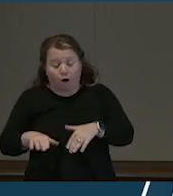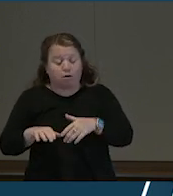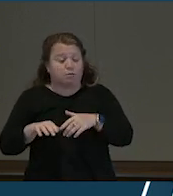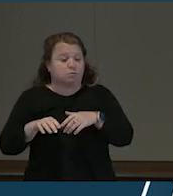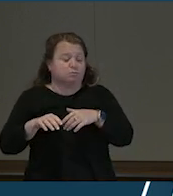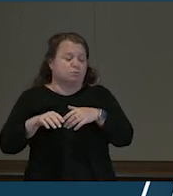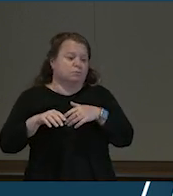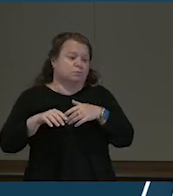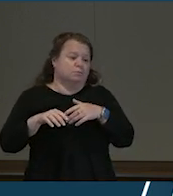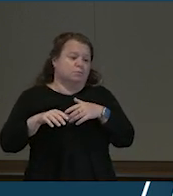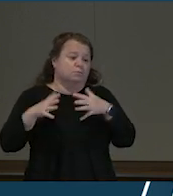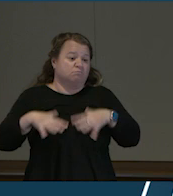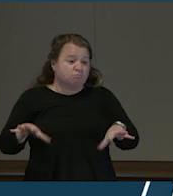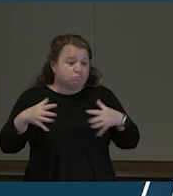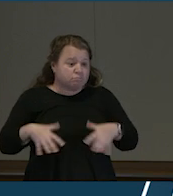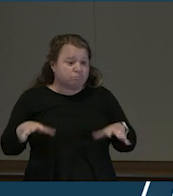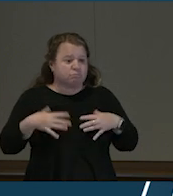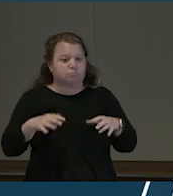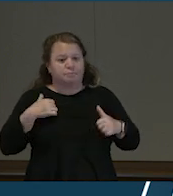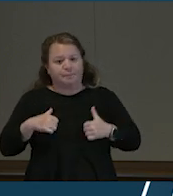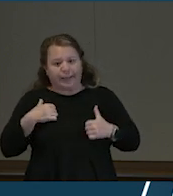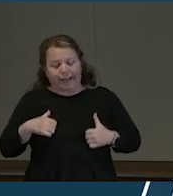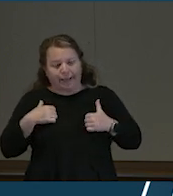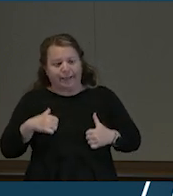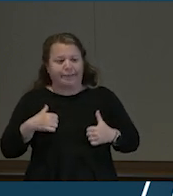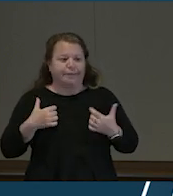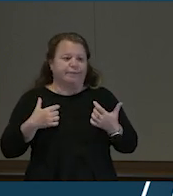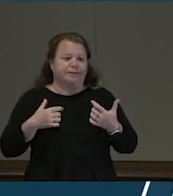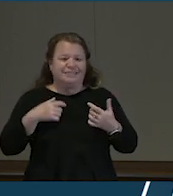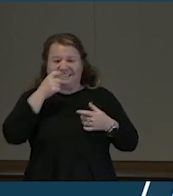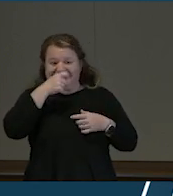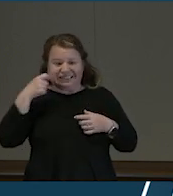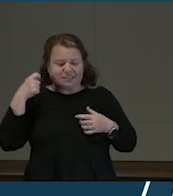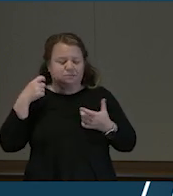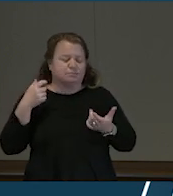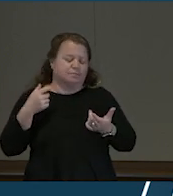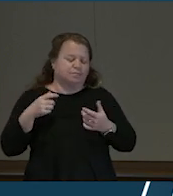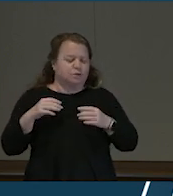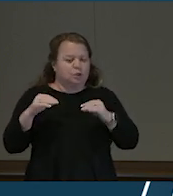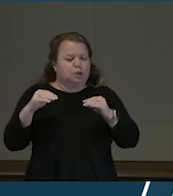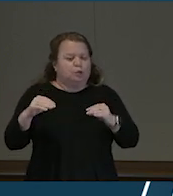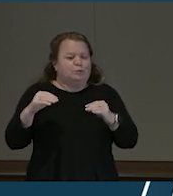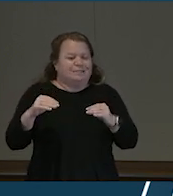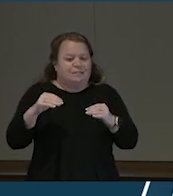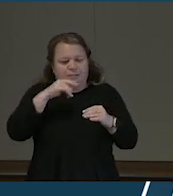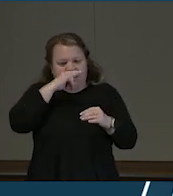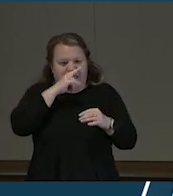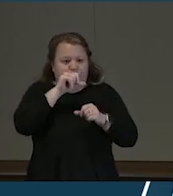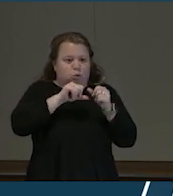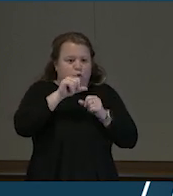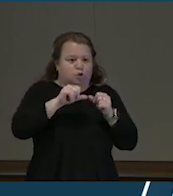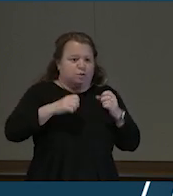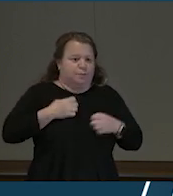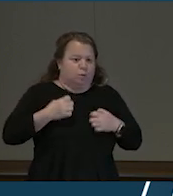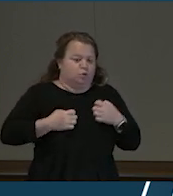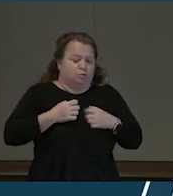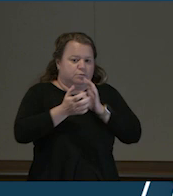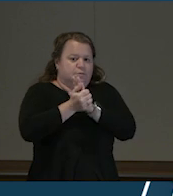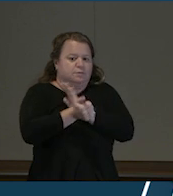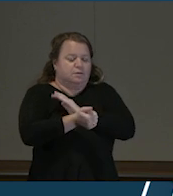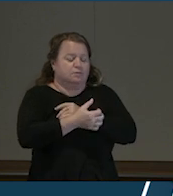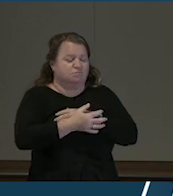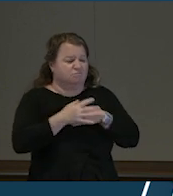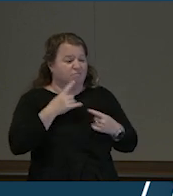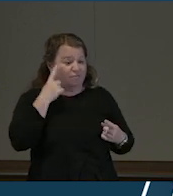feed themselves, dress themselves, is the same way that we teach them how to build their social and emotional skills. So if you think about it, what did we